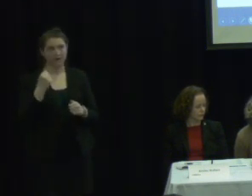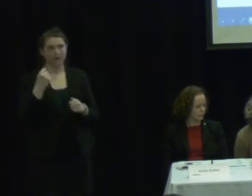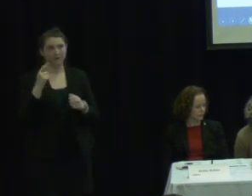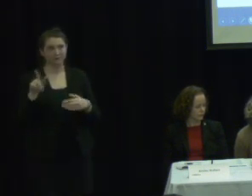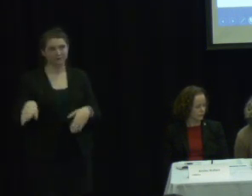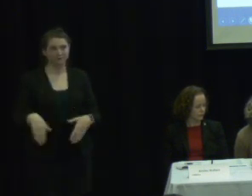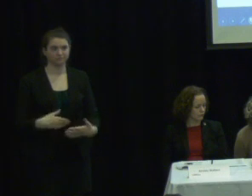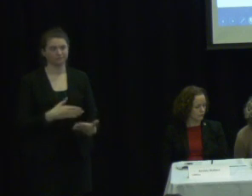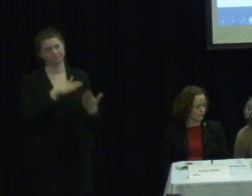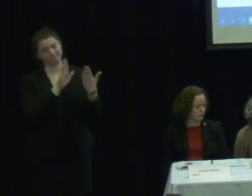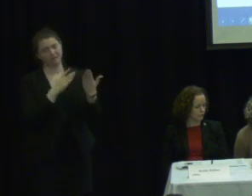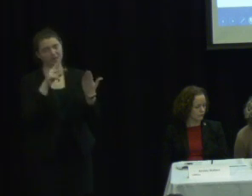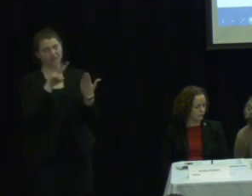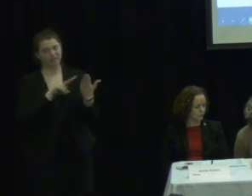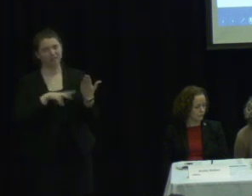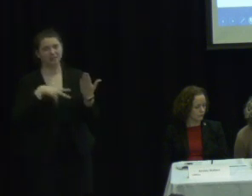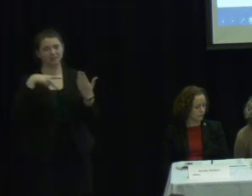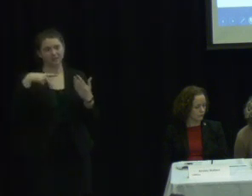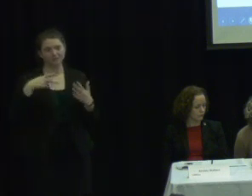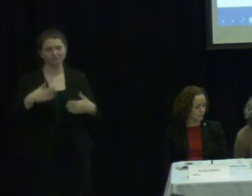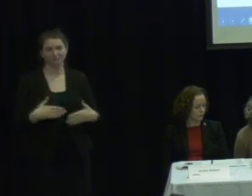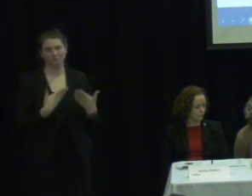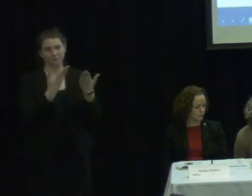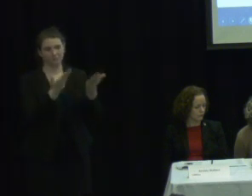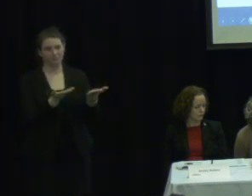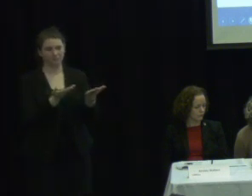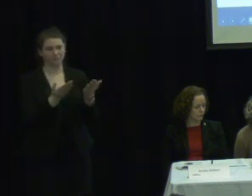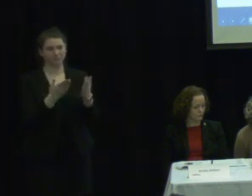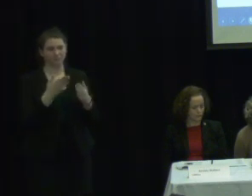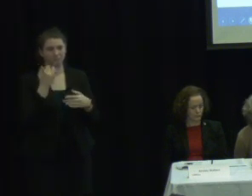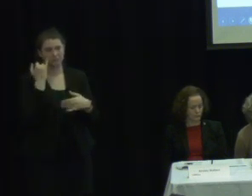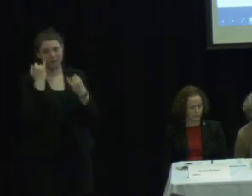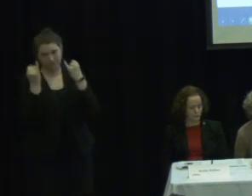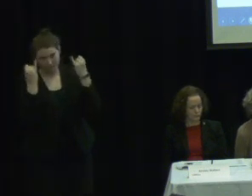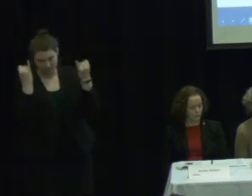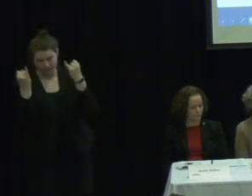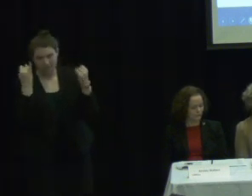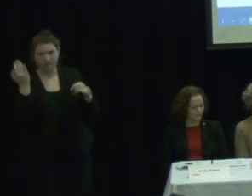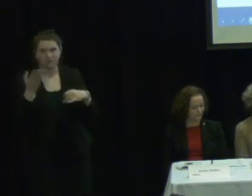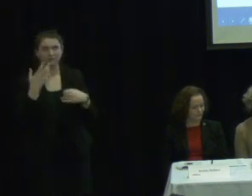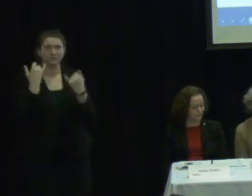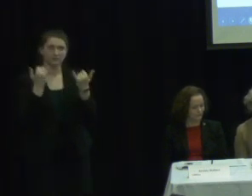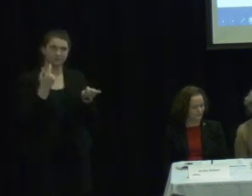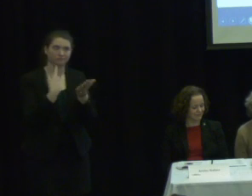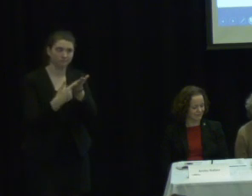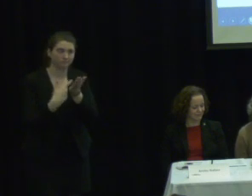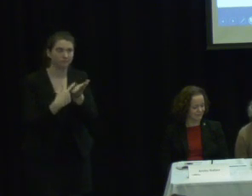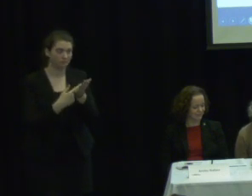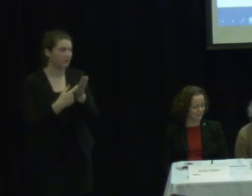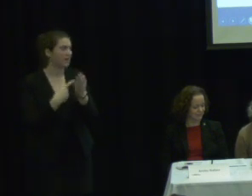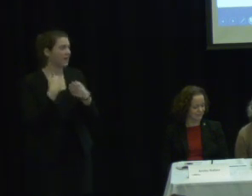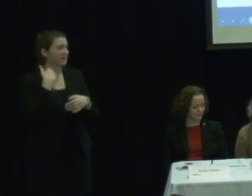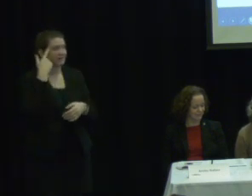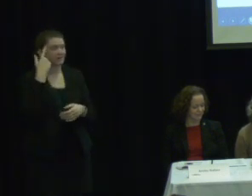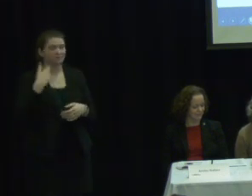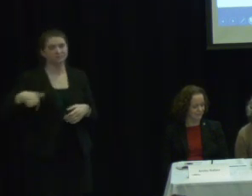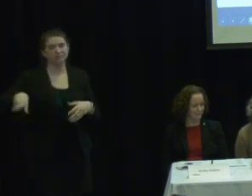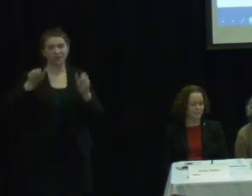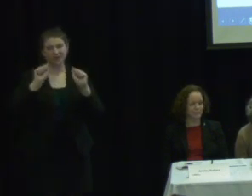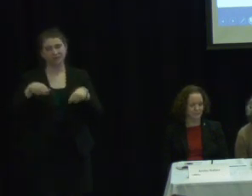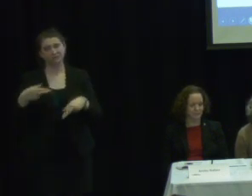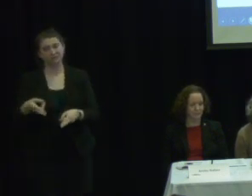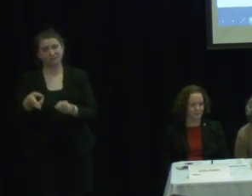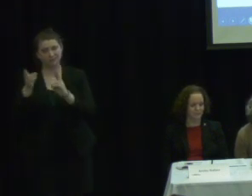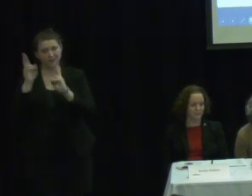will move it out. And I'm having conversations with just about everybody. And I think you can all respect that when you talk about